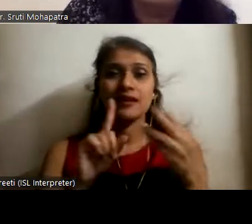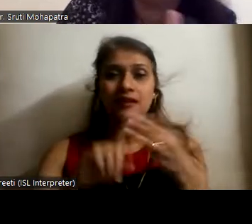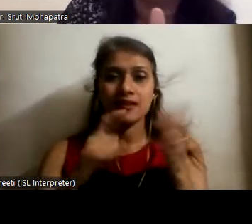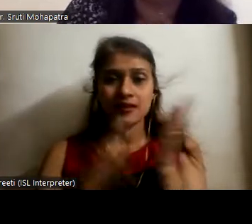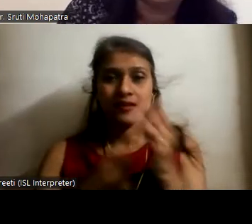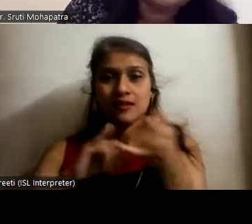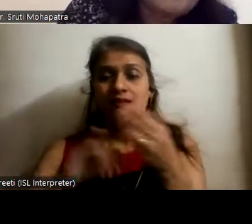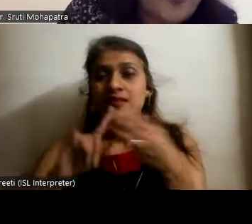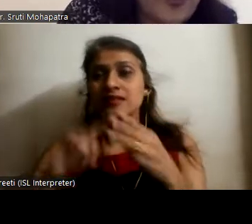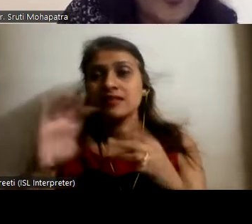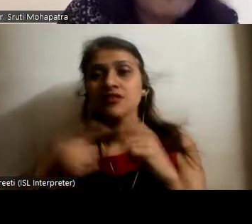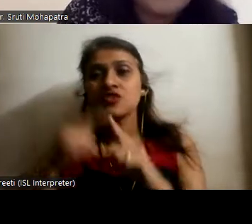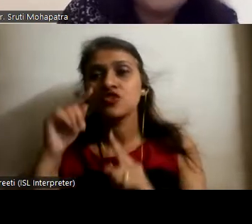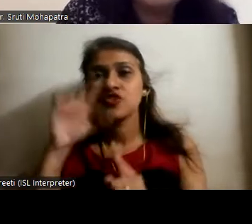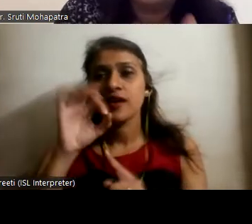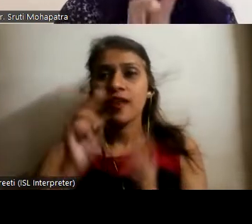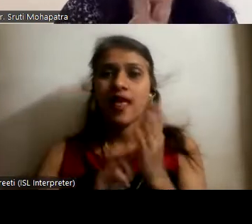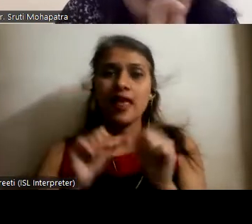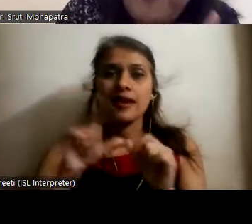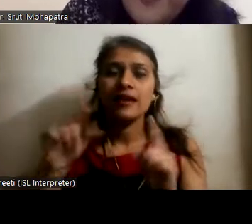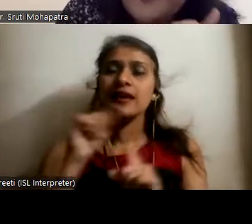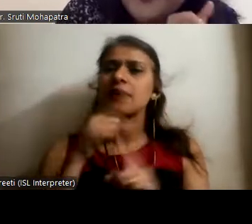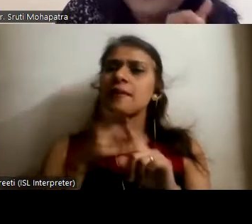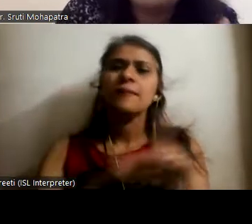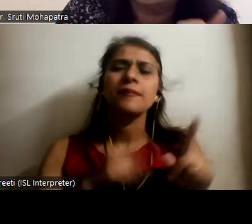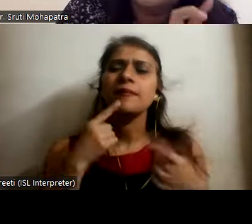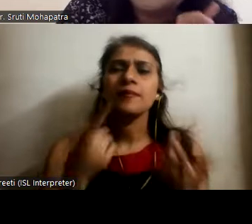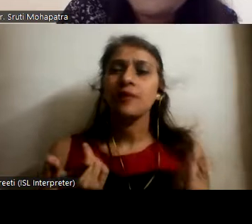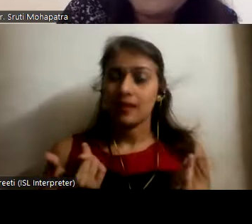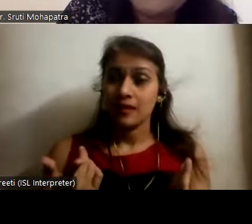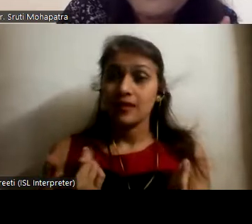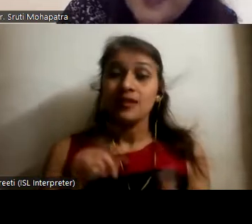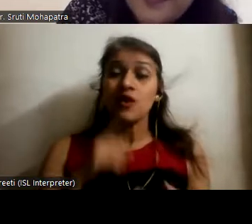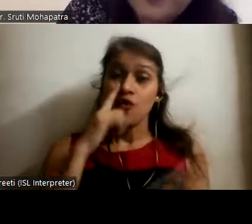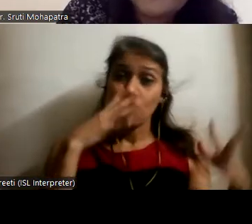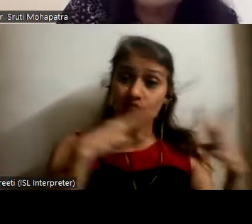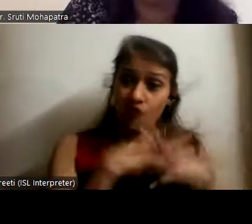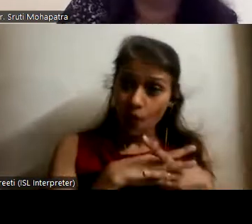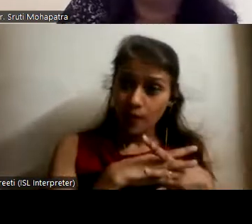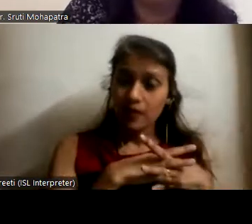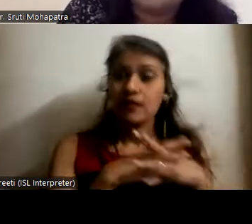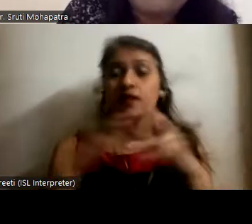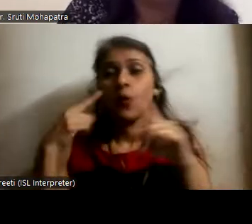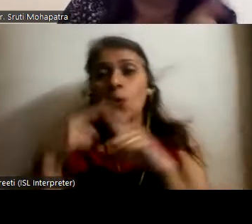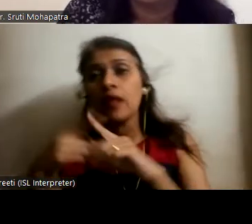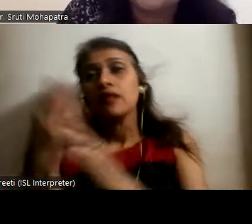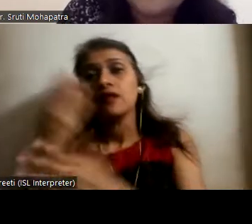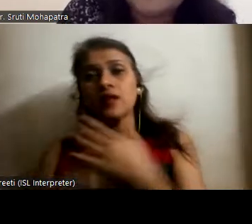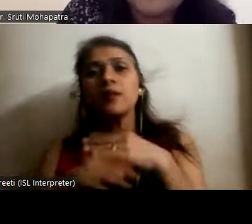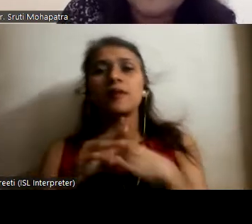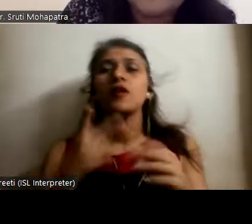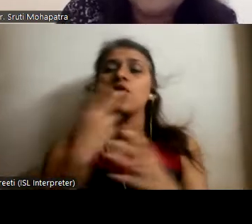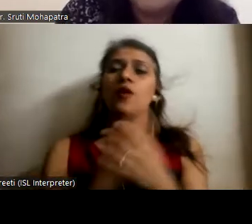all homogeneous. They were all unified. A group of leaders in the disability sector, they spoke for every person